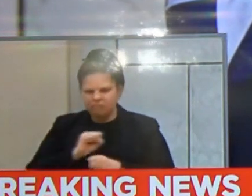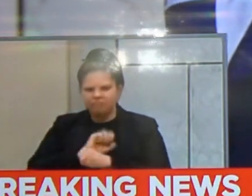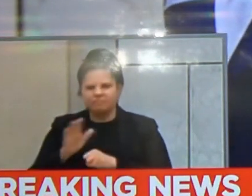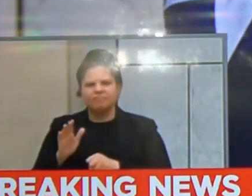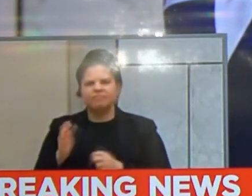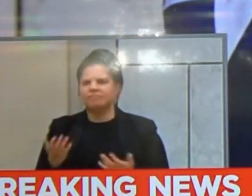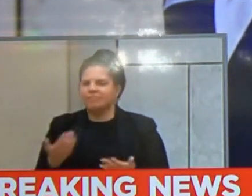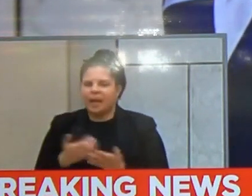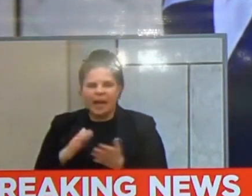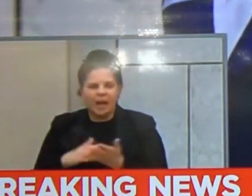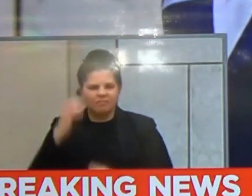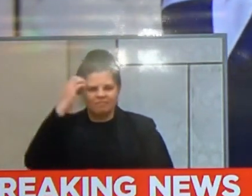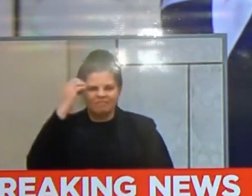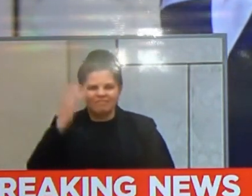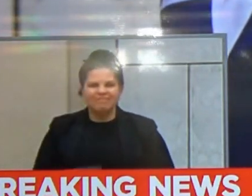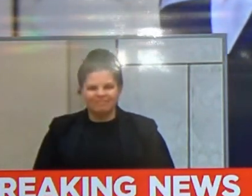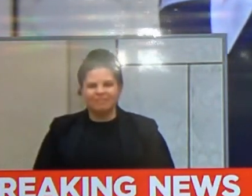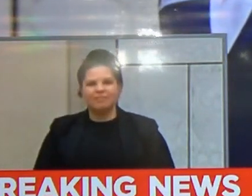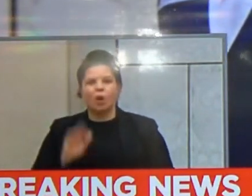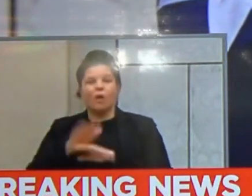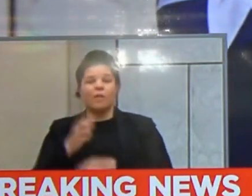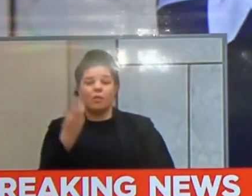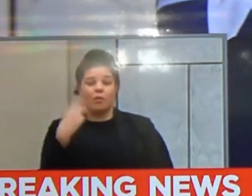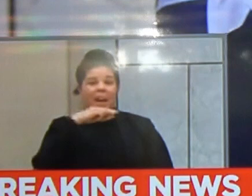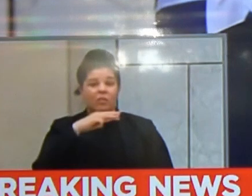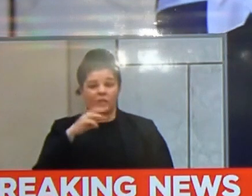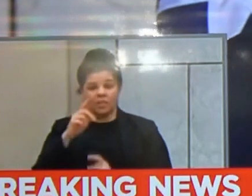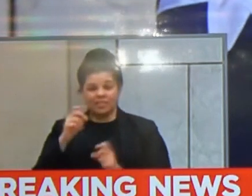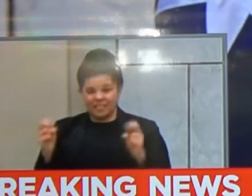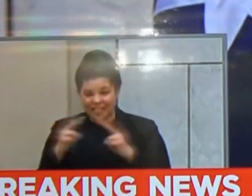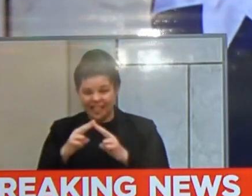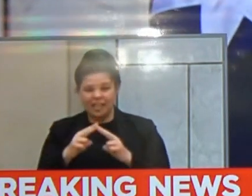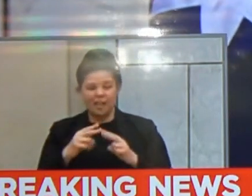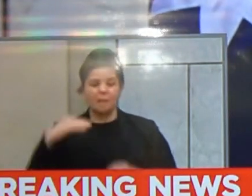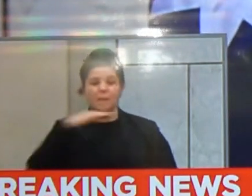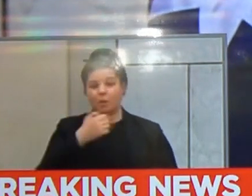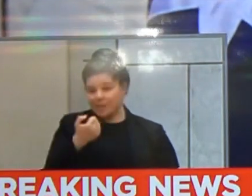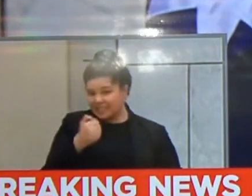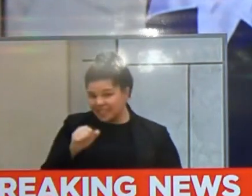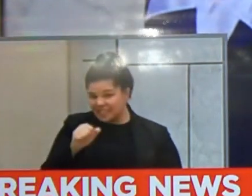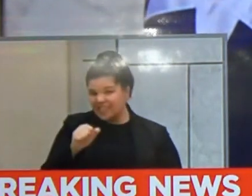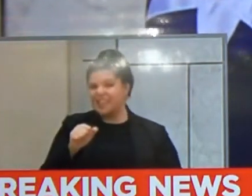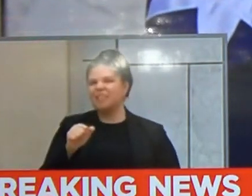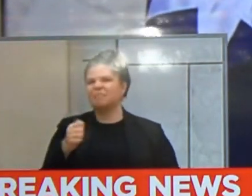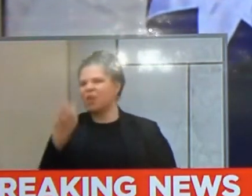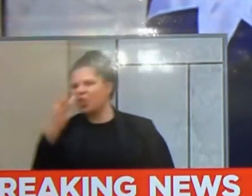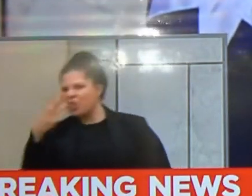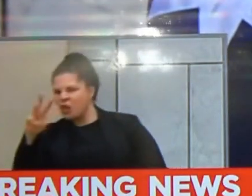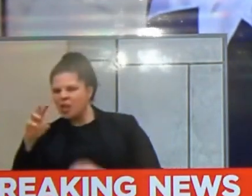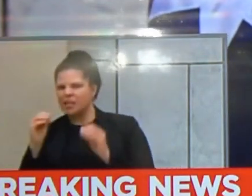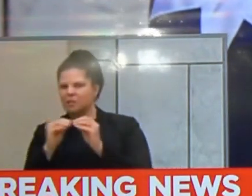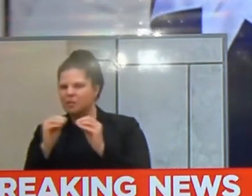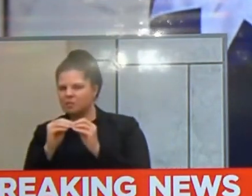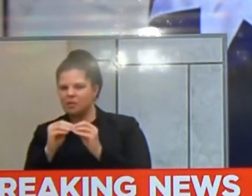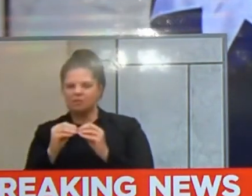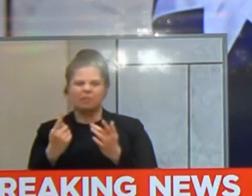in Sydney, about 60 in Melbourne, 30 in Brisbane, and smaller numbers in some other states. That